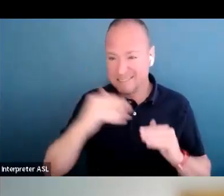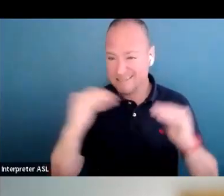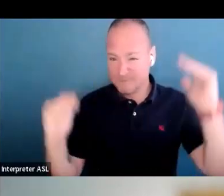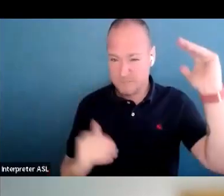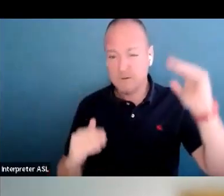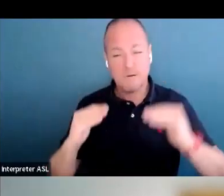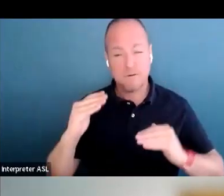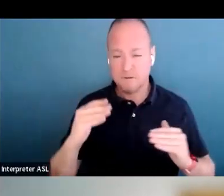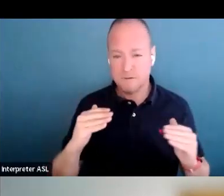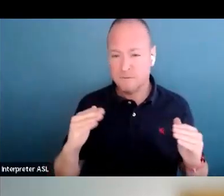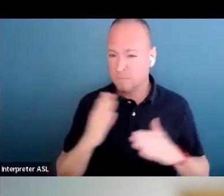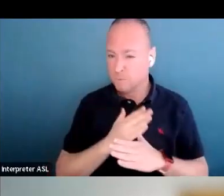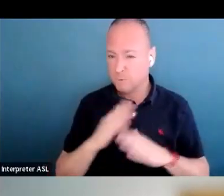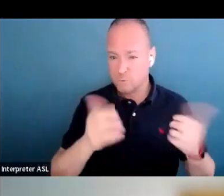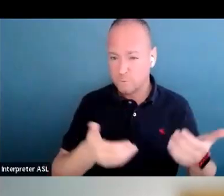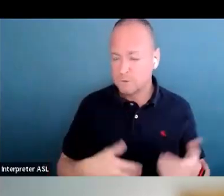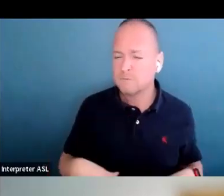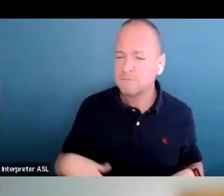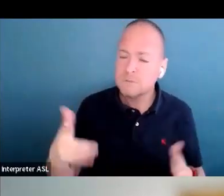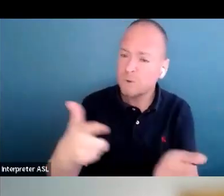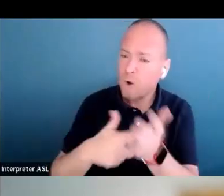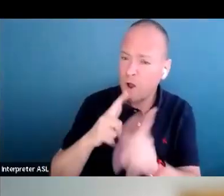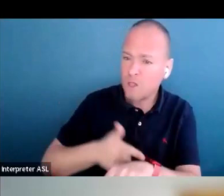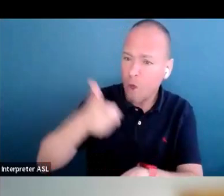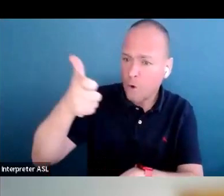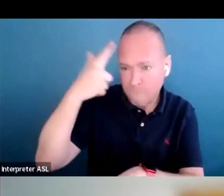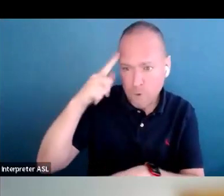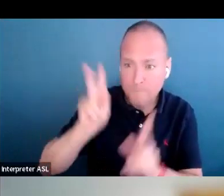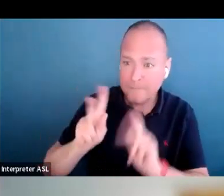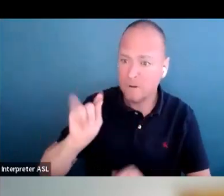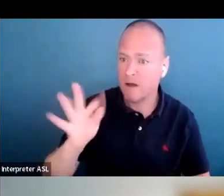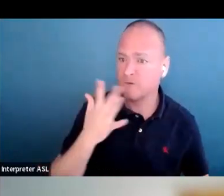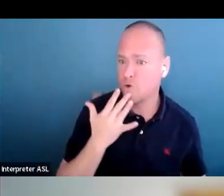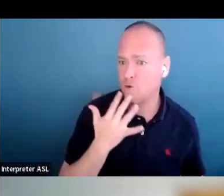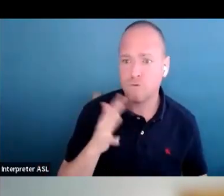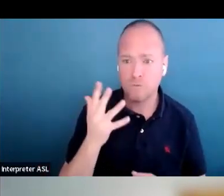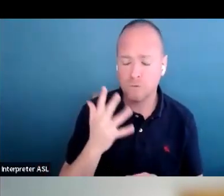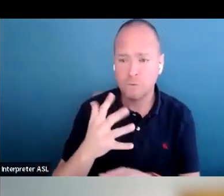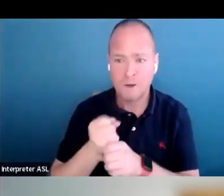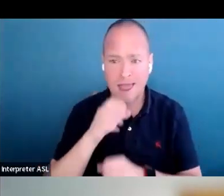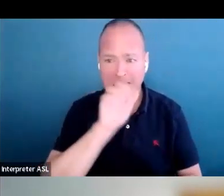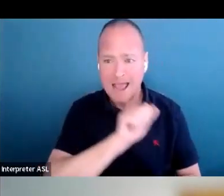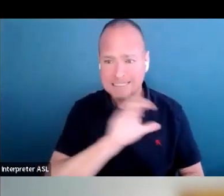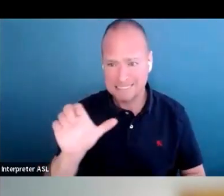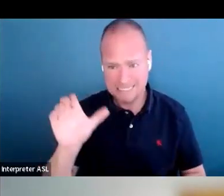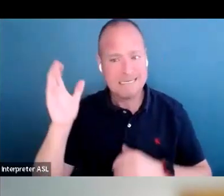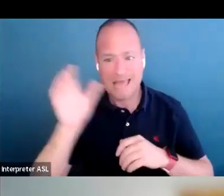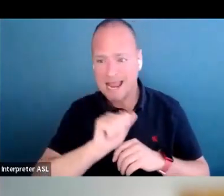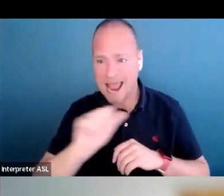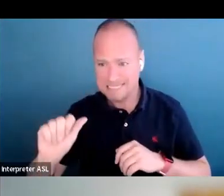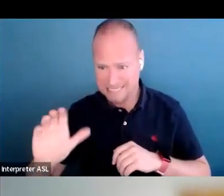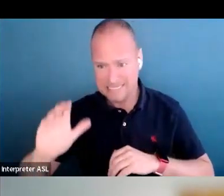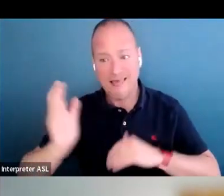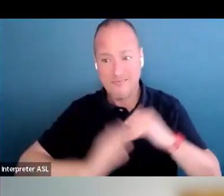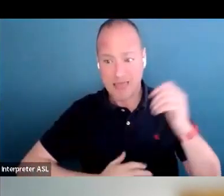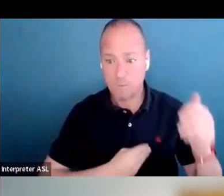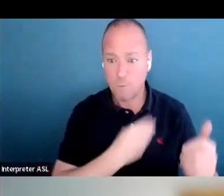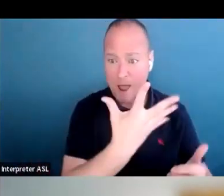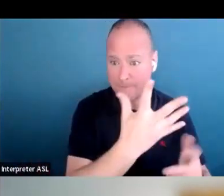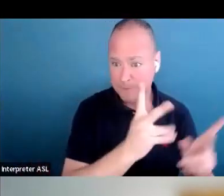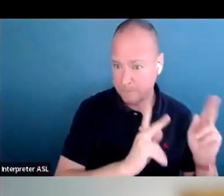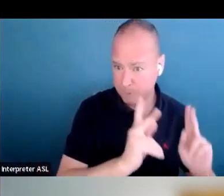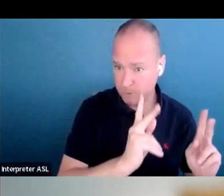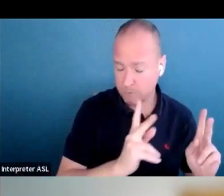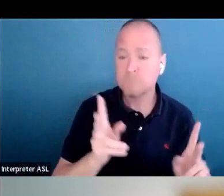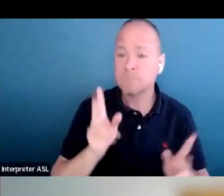For example, does it take longer for people of color to access AAC than white people? Do people with certain disabilities have